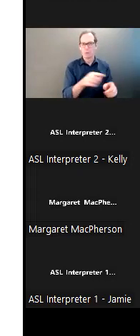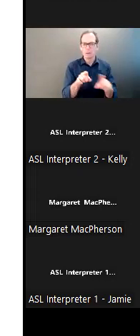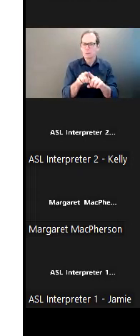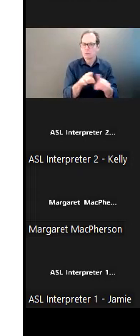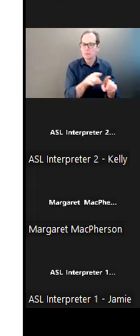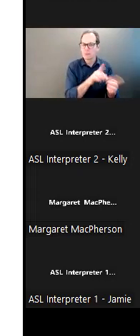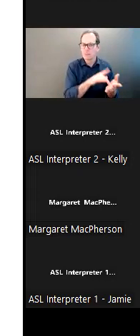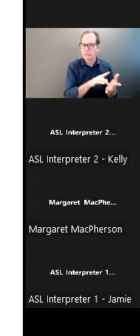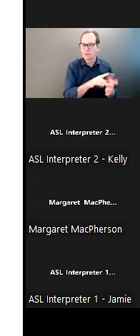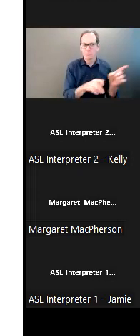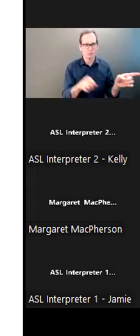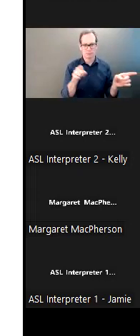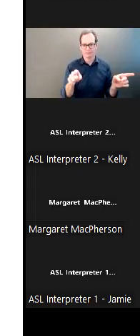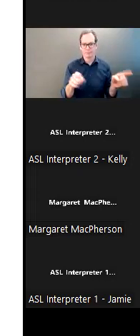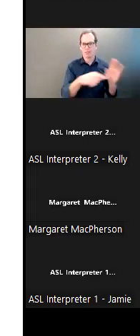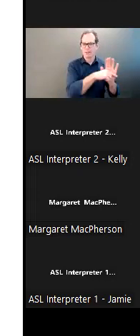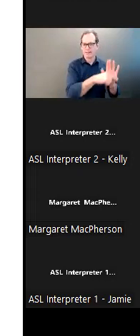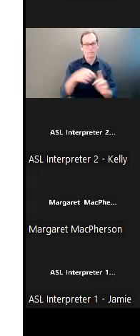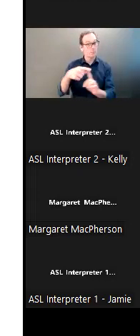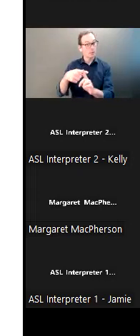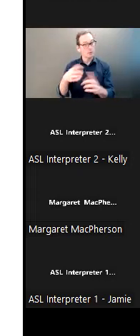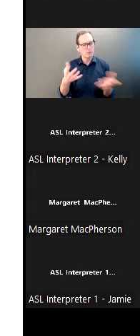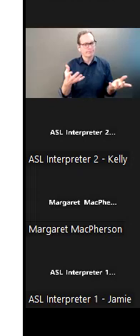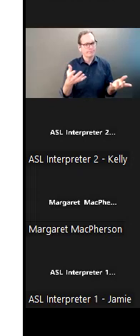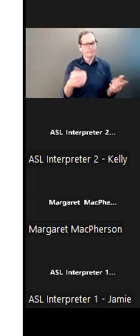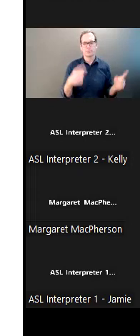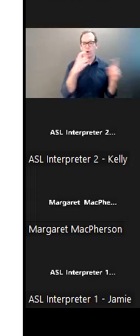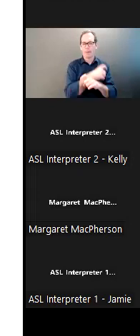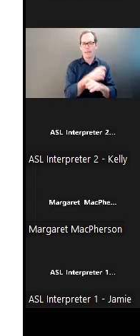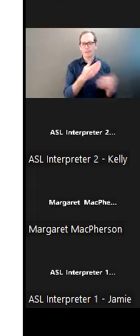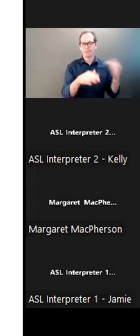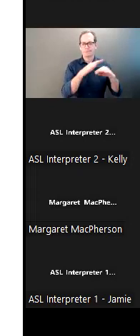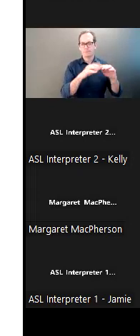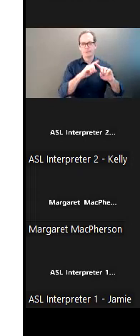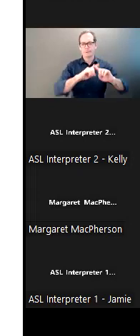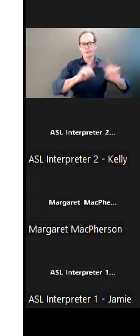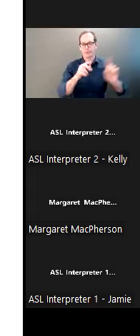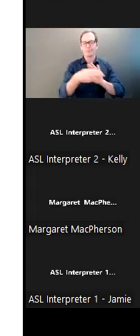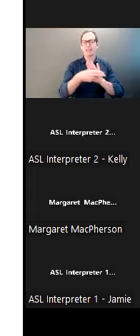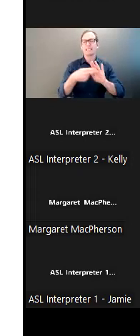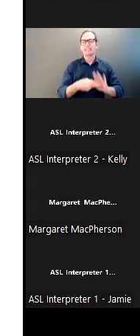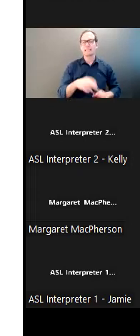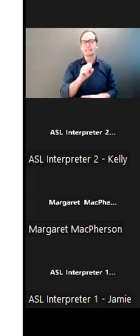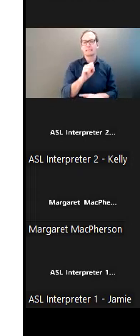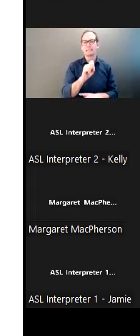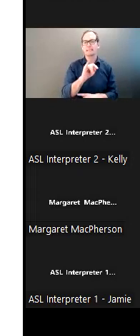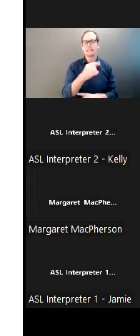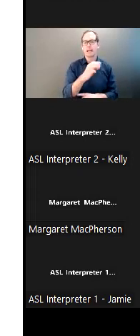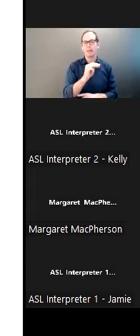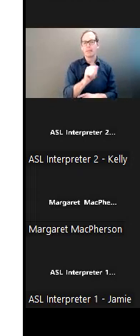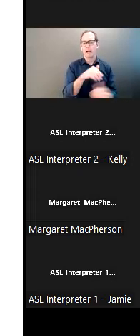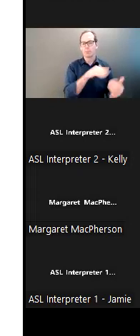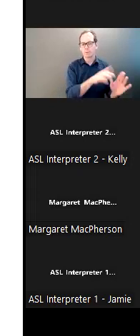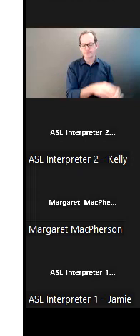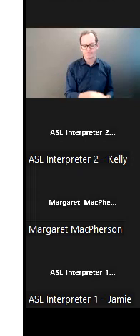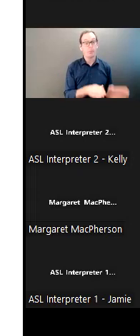them that are quite complex. And also, different people are stigmatized essentially in different